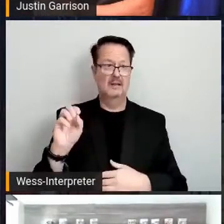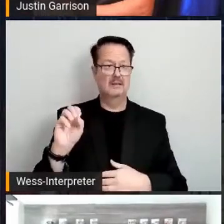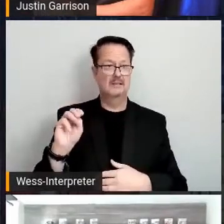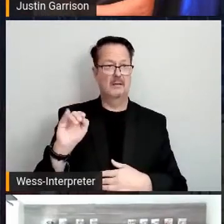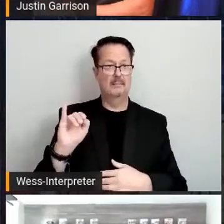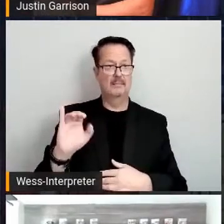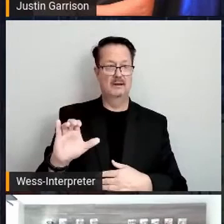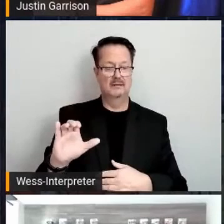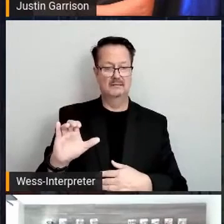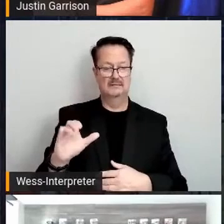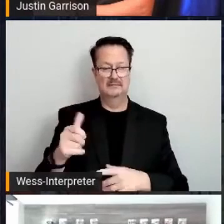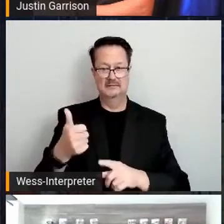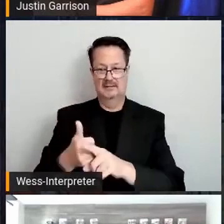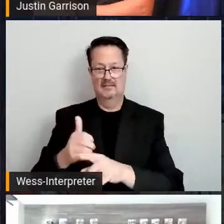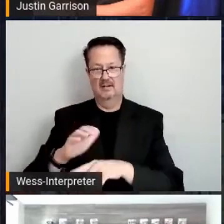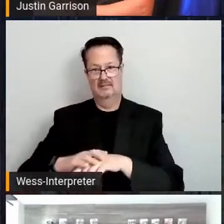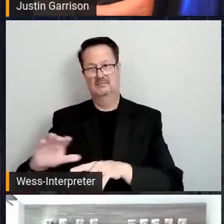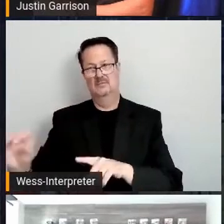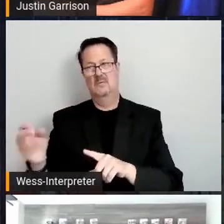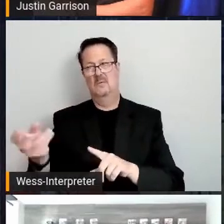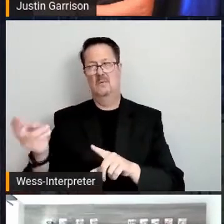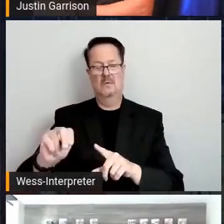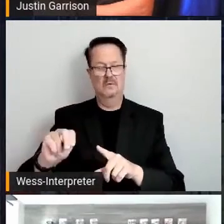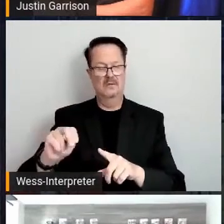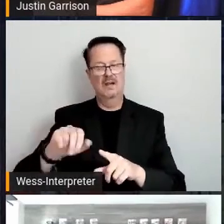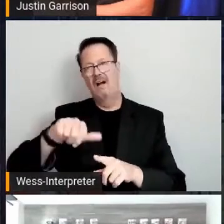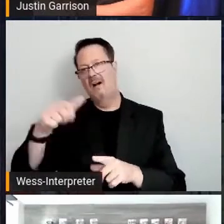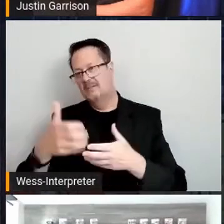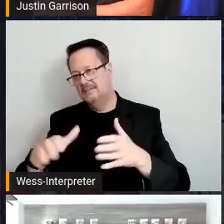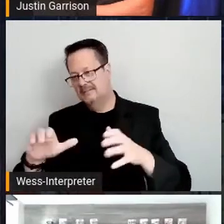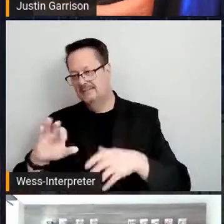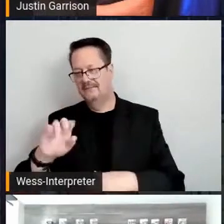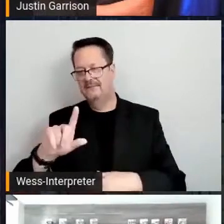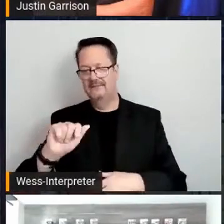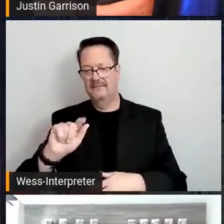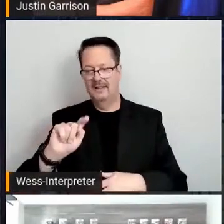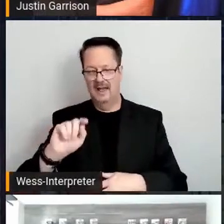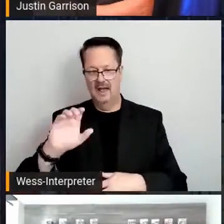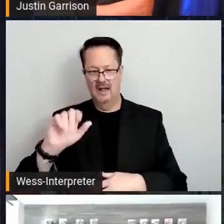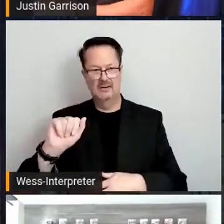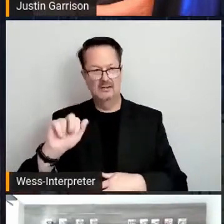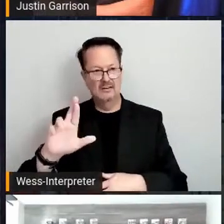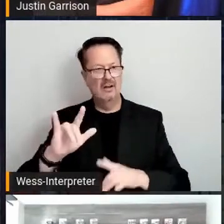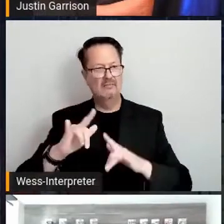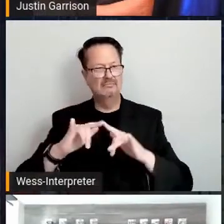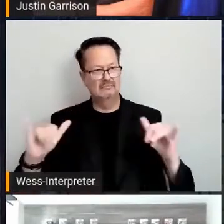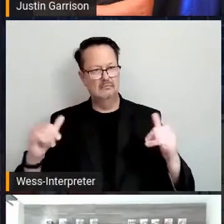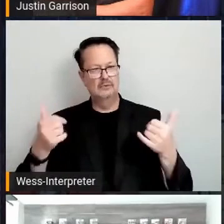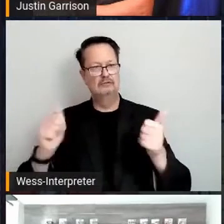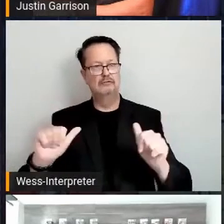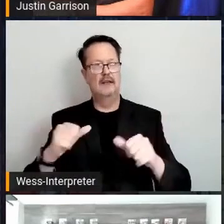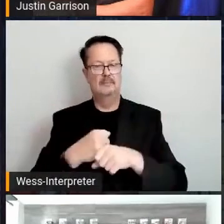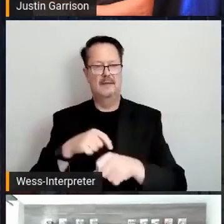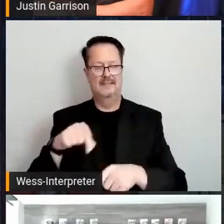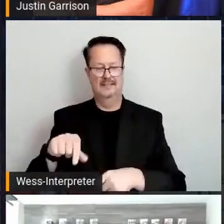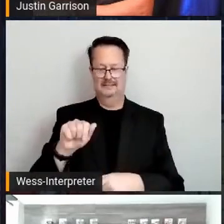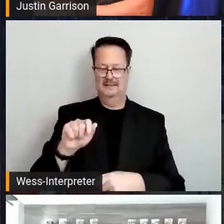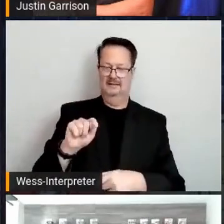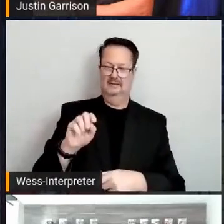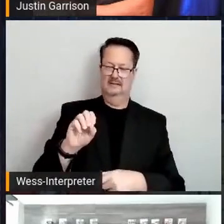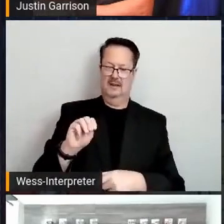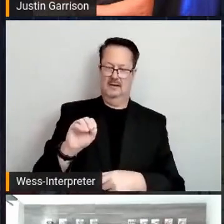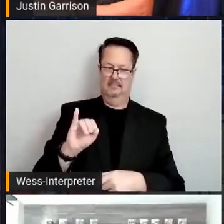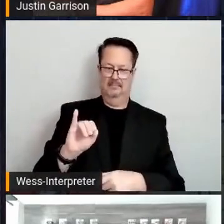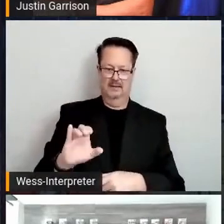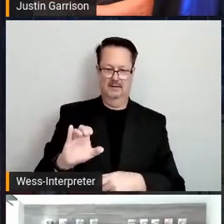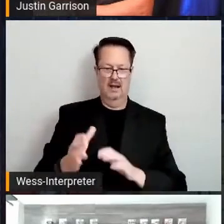other container OSs that are out there, things like Flatcar and others, we've decided to make this an atomic operating system. So when